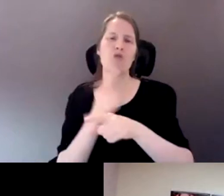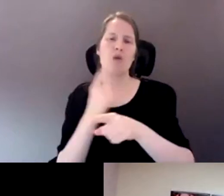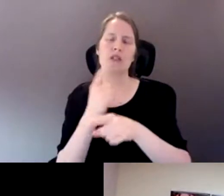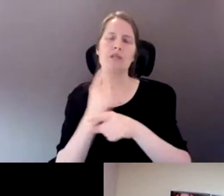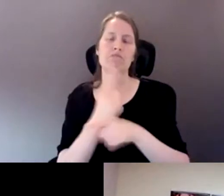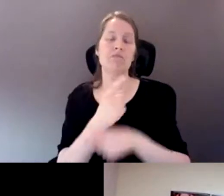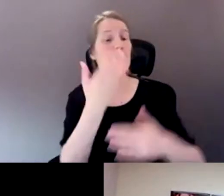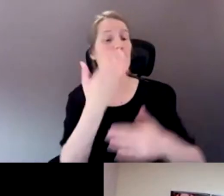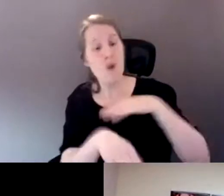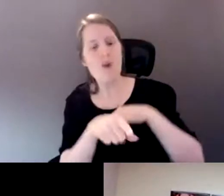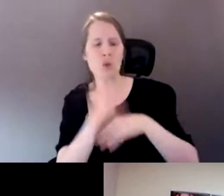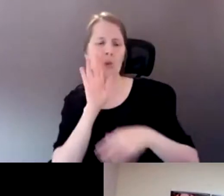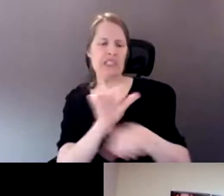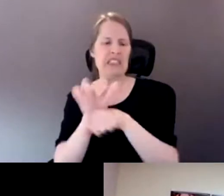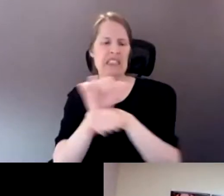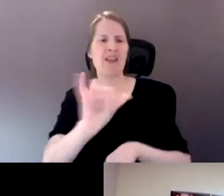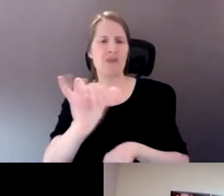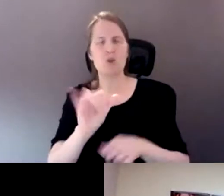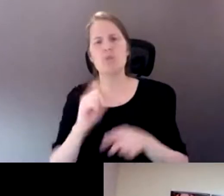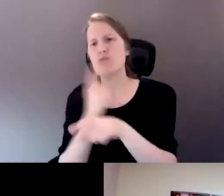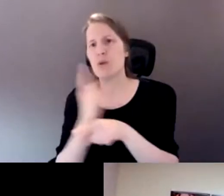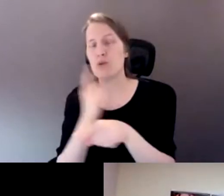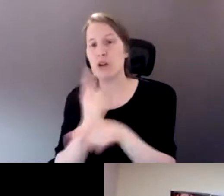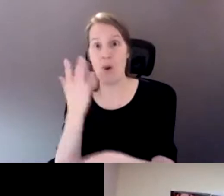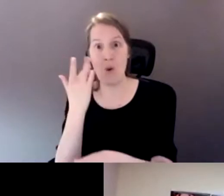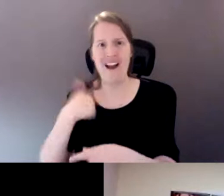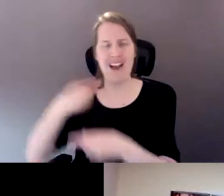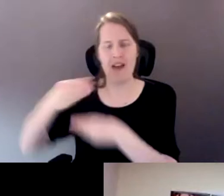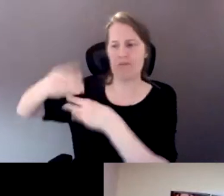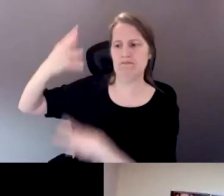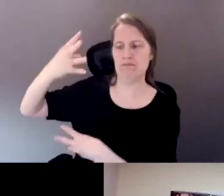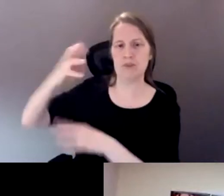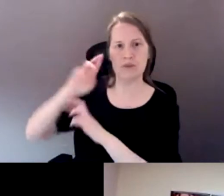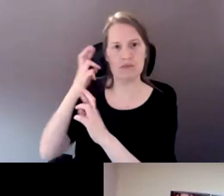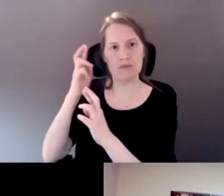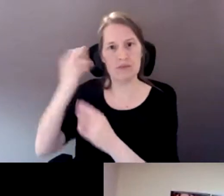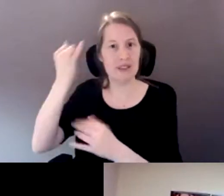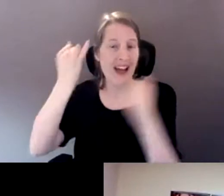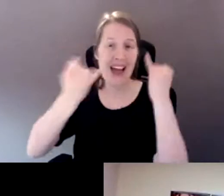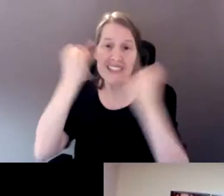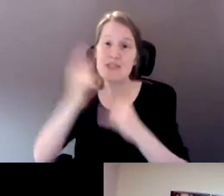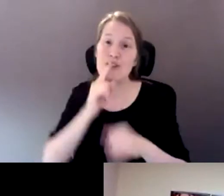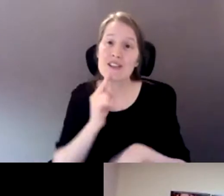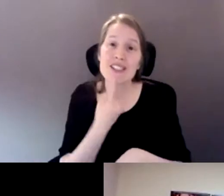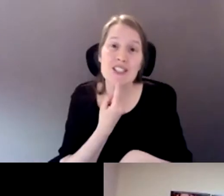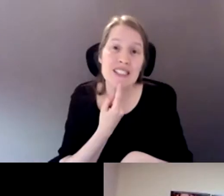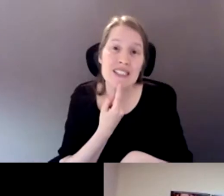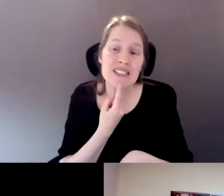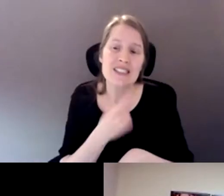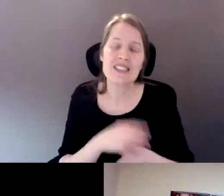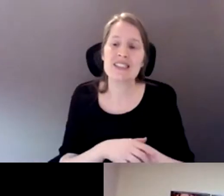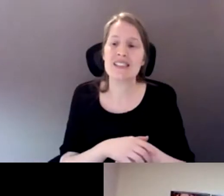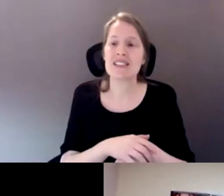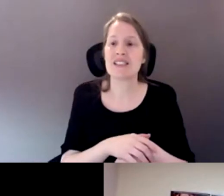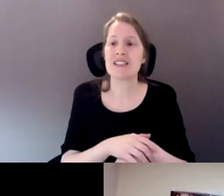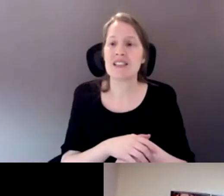something that one human could do to another. So I take ideas very seriously, and I don't think material